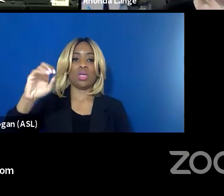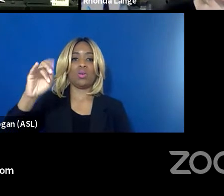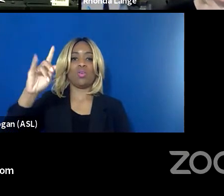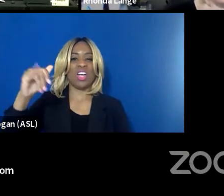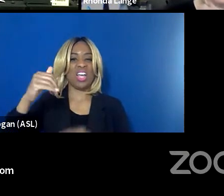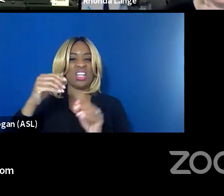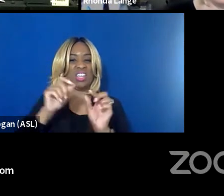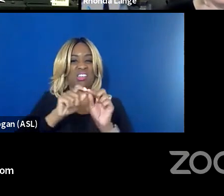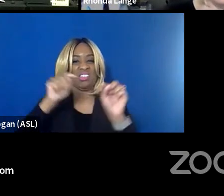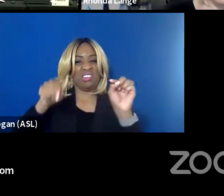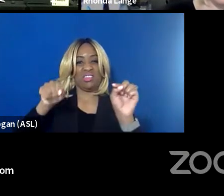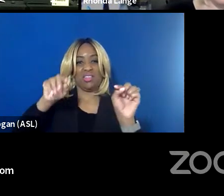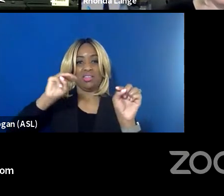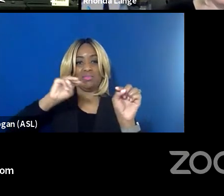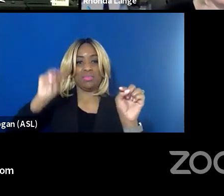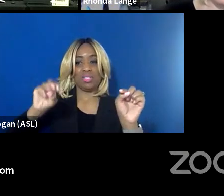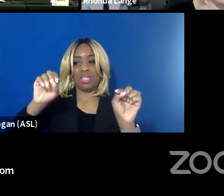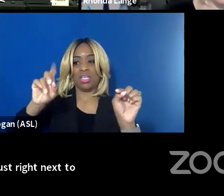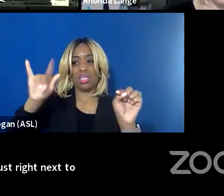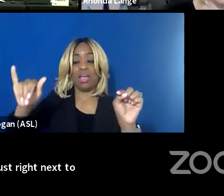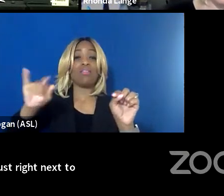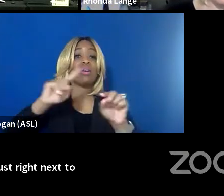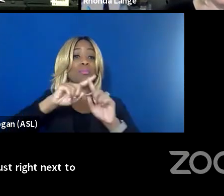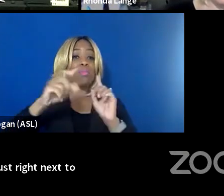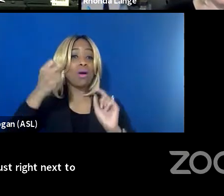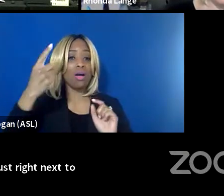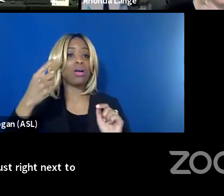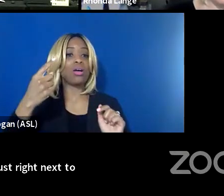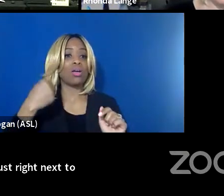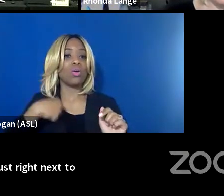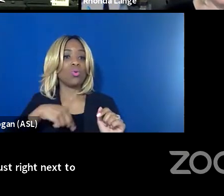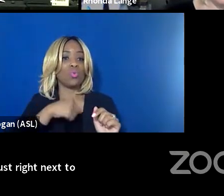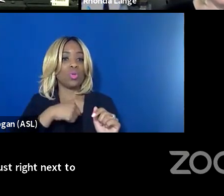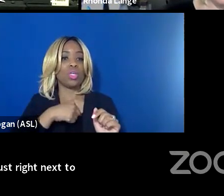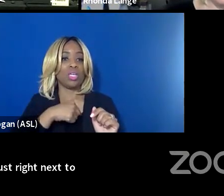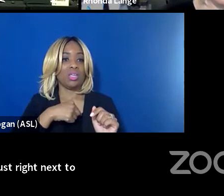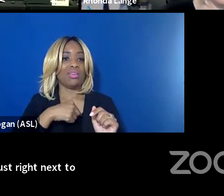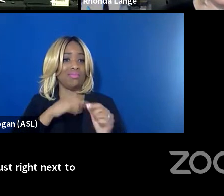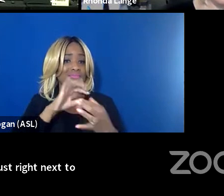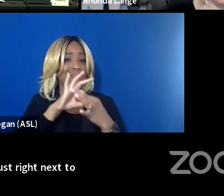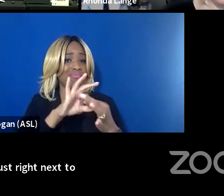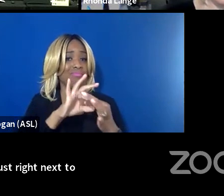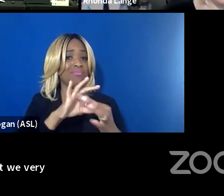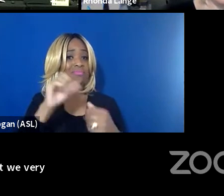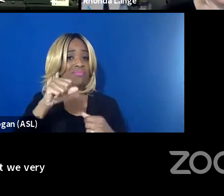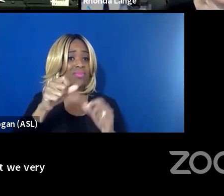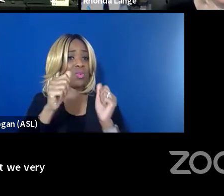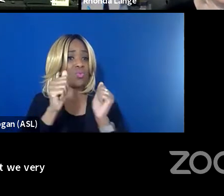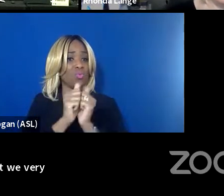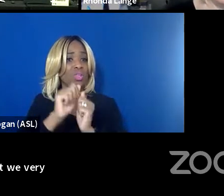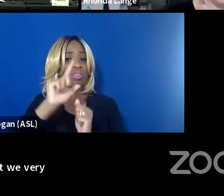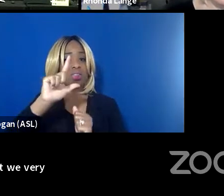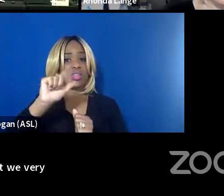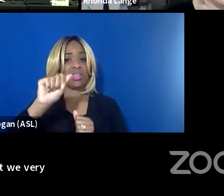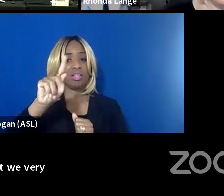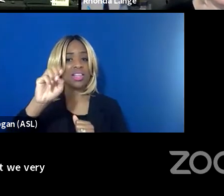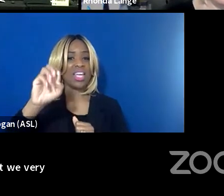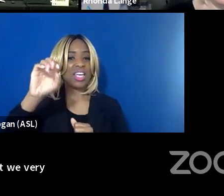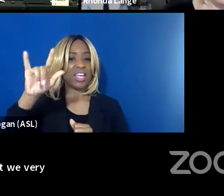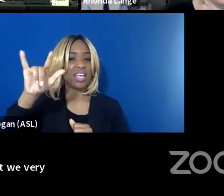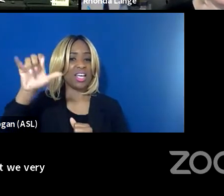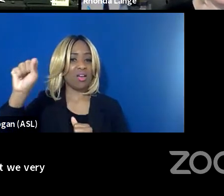County. But we very much do associate with the Lake Counties